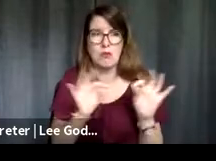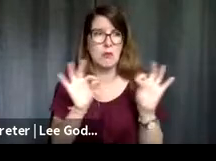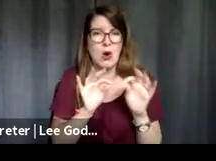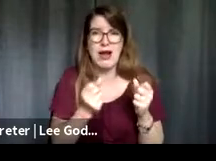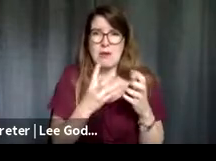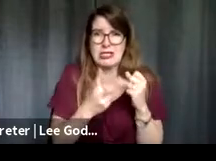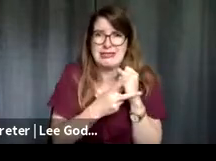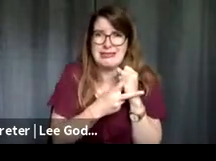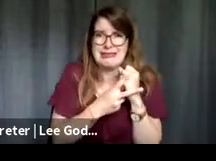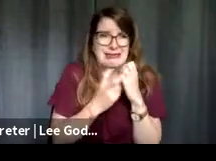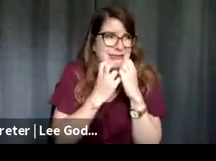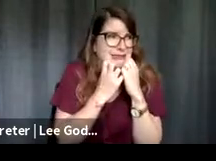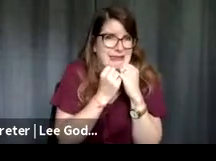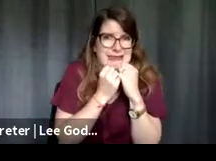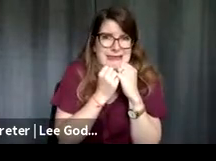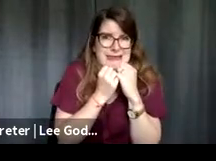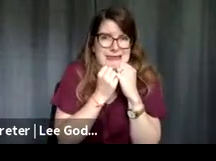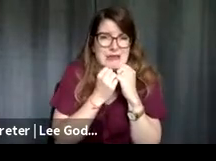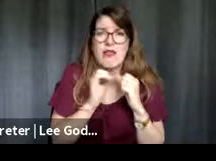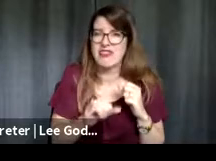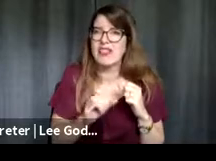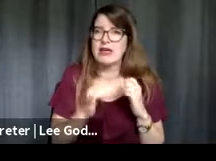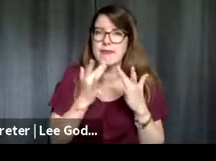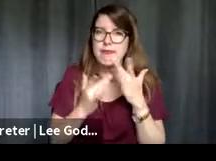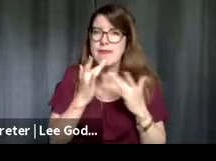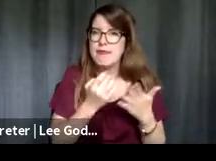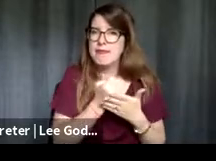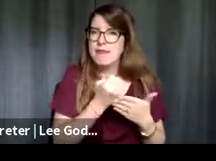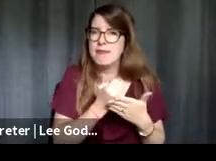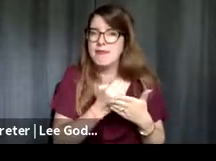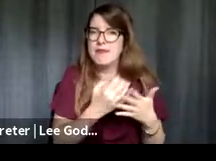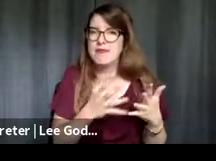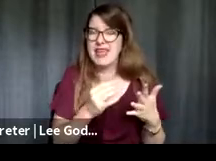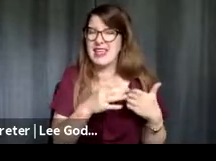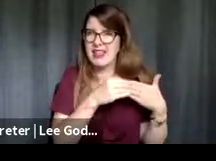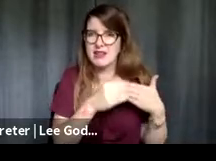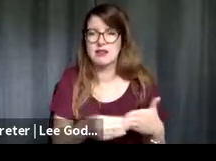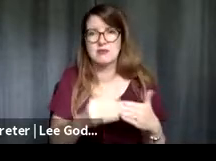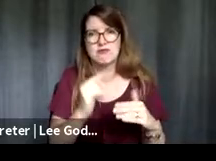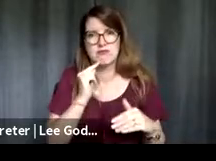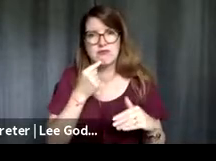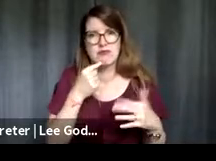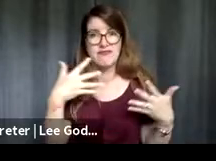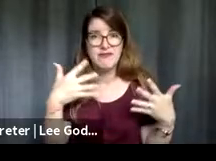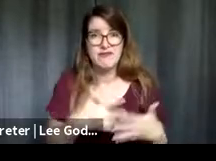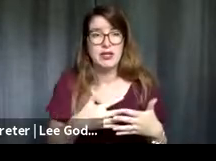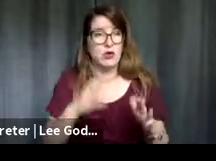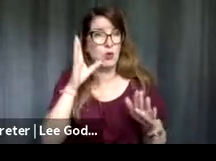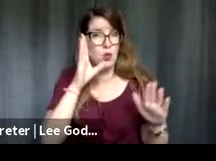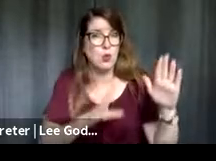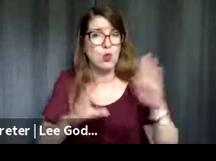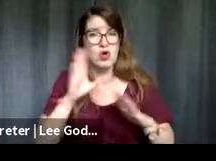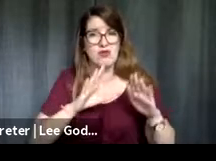keep. The scarcity economics, and the problem is it leads to extreme fear and worry and anxiety and